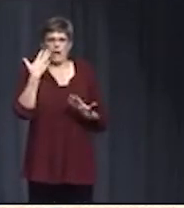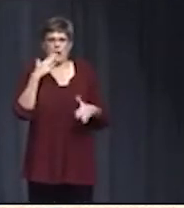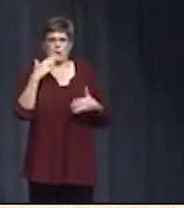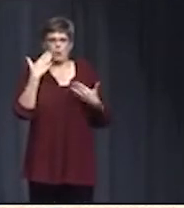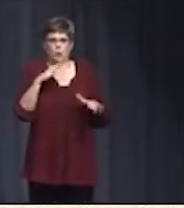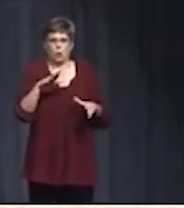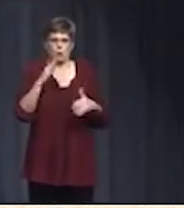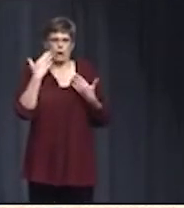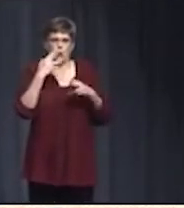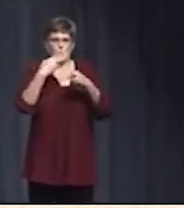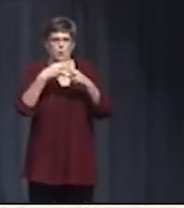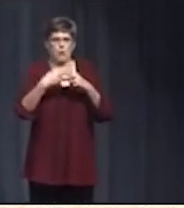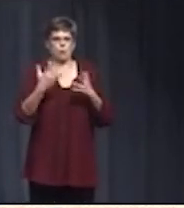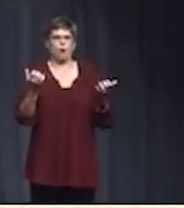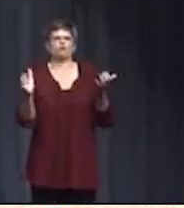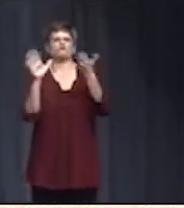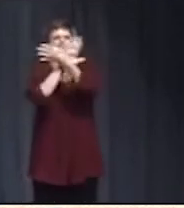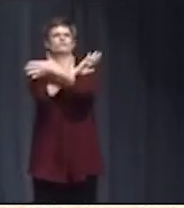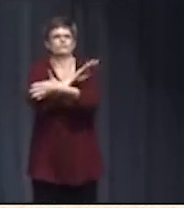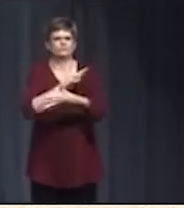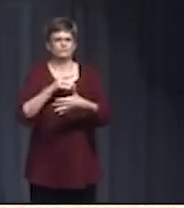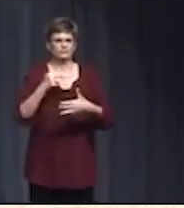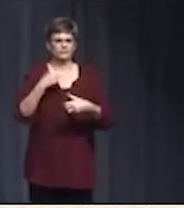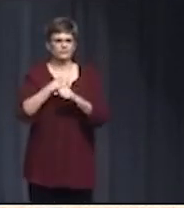covering to make sure that we still look